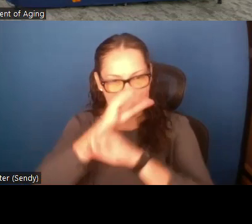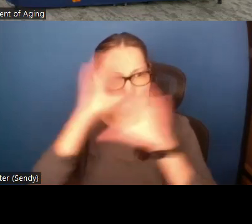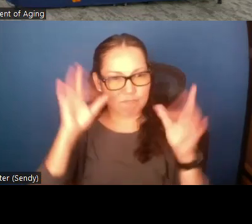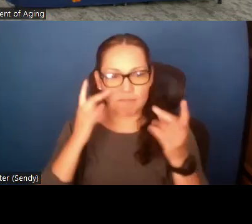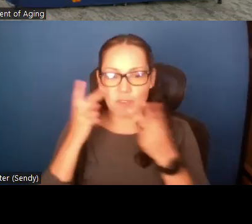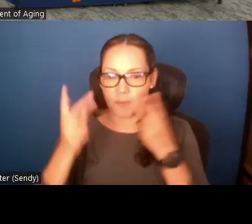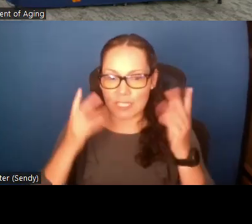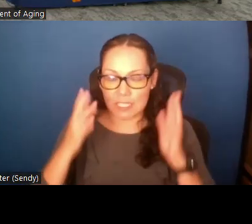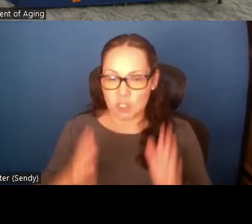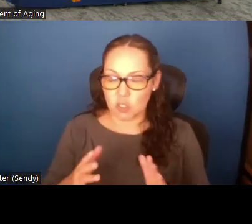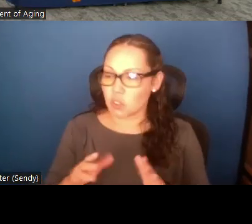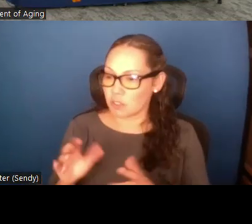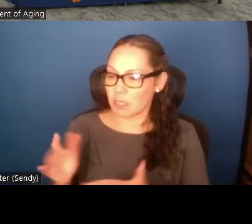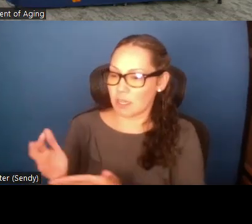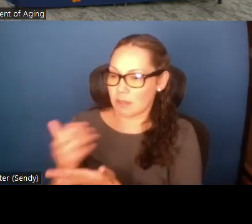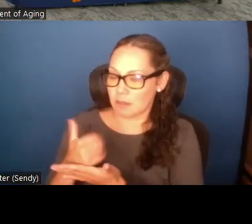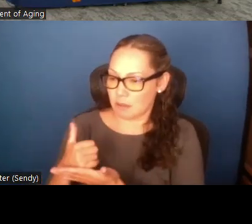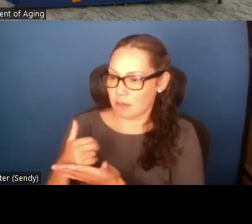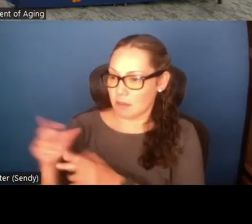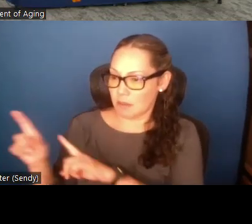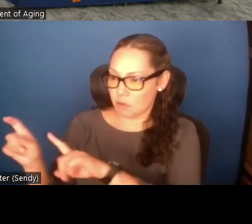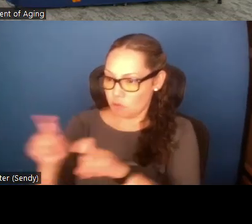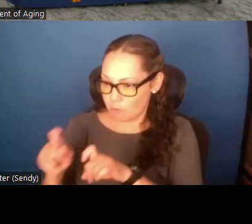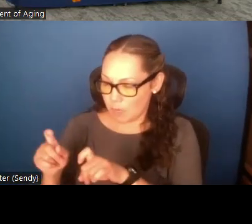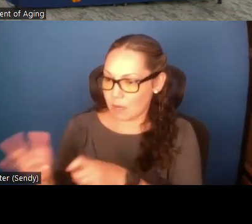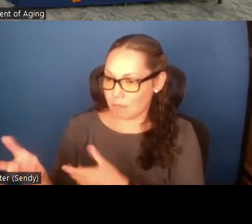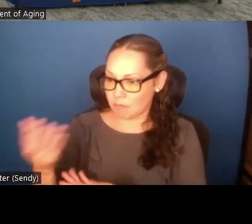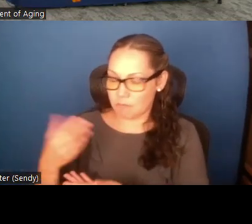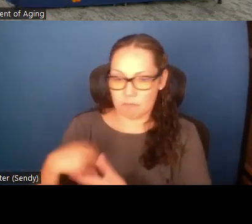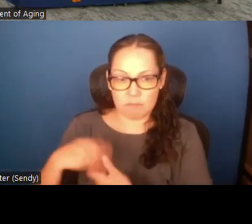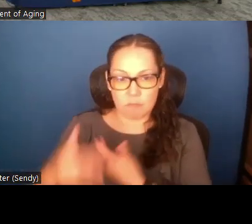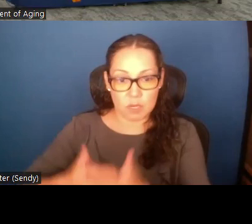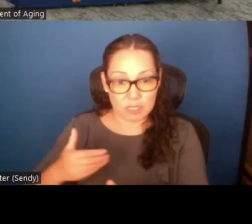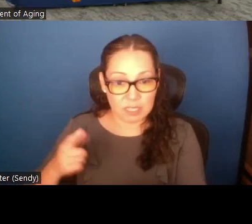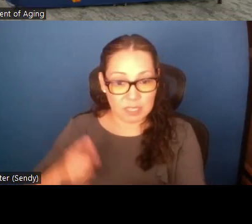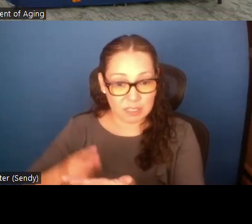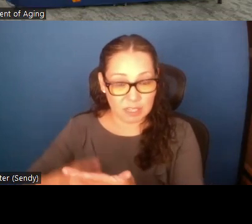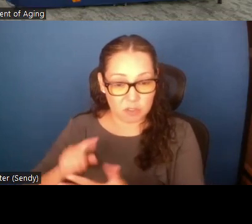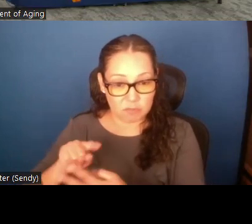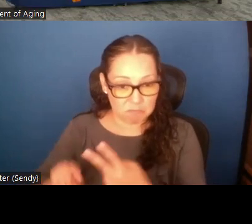as part of the survey process and our discussions. All right, next slide.